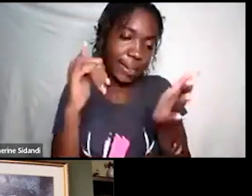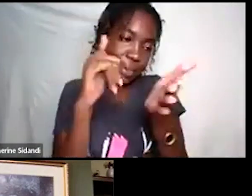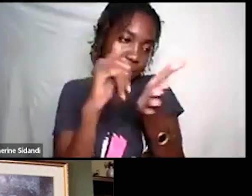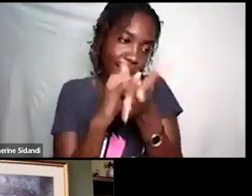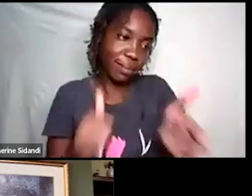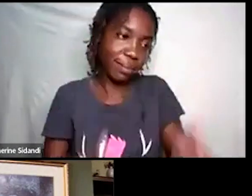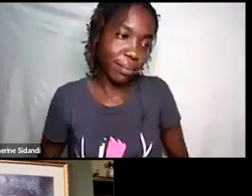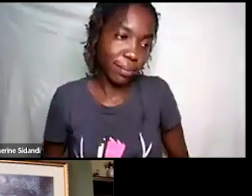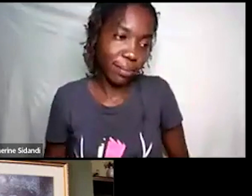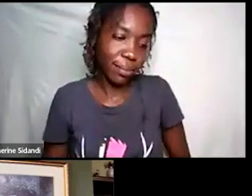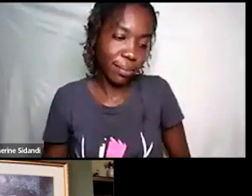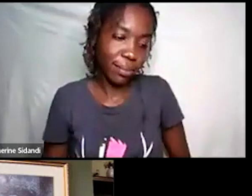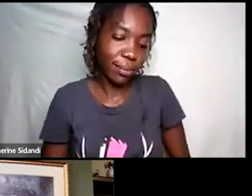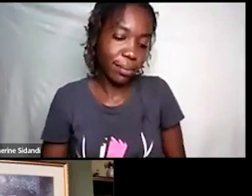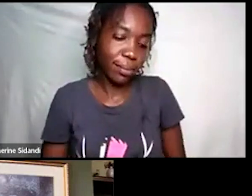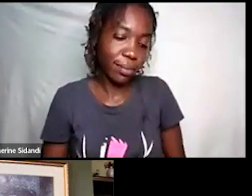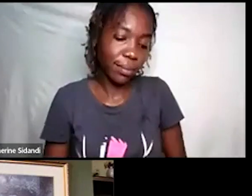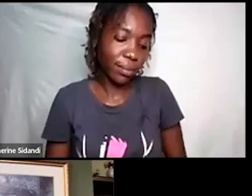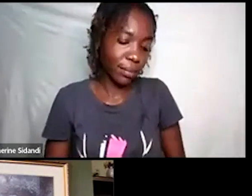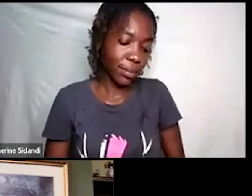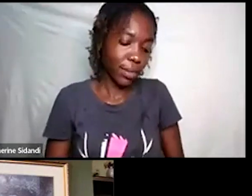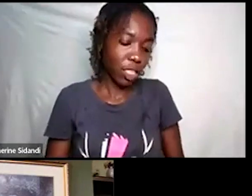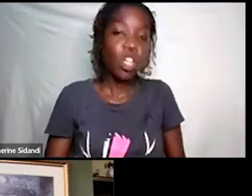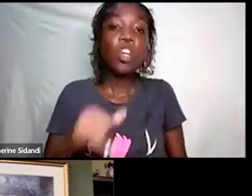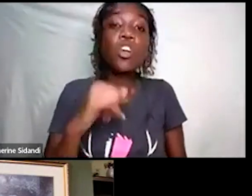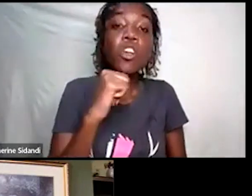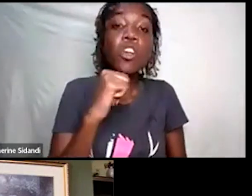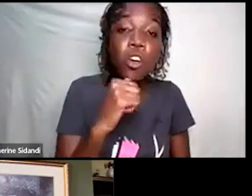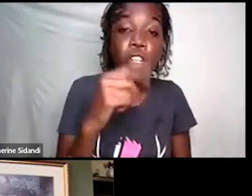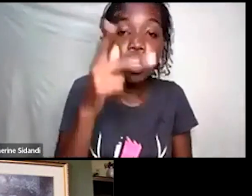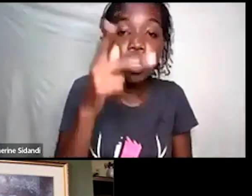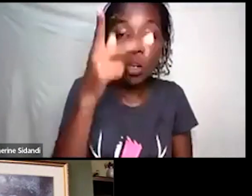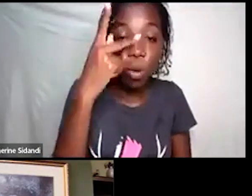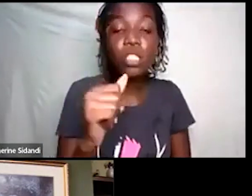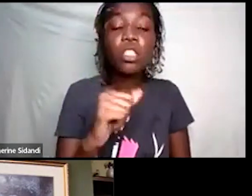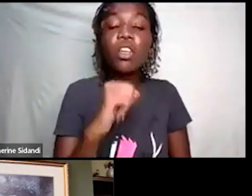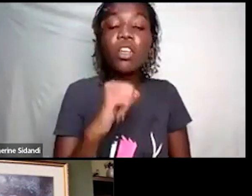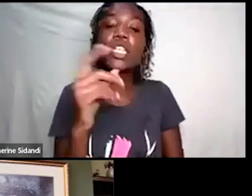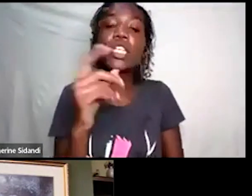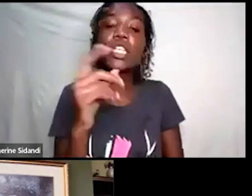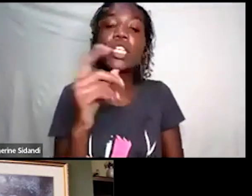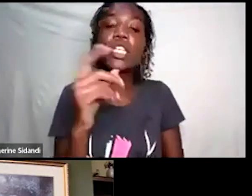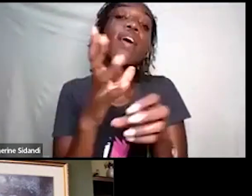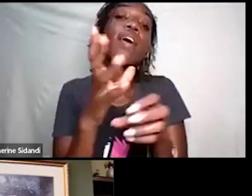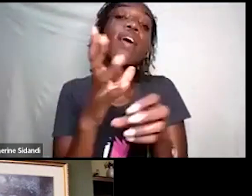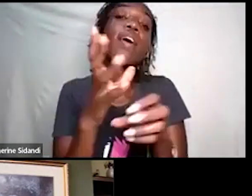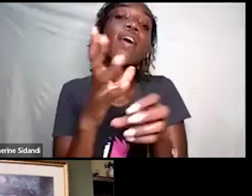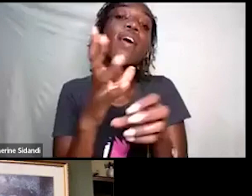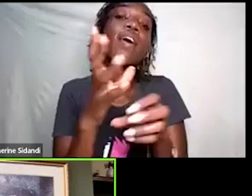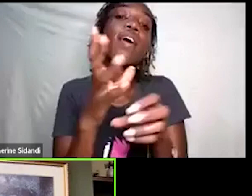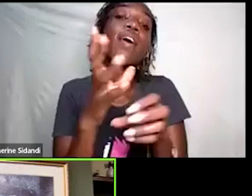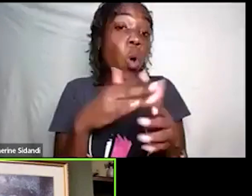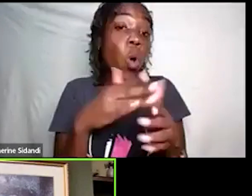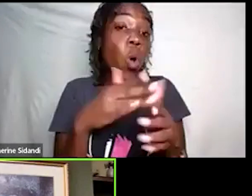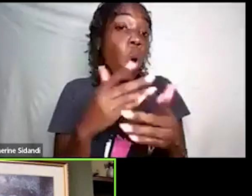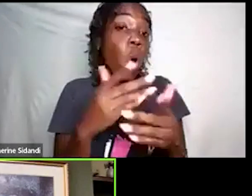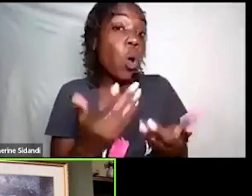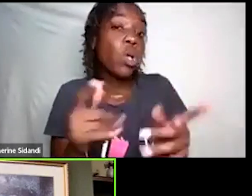it's not a policy that you should not date in the organization or in the same company. Yeah.